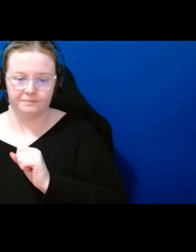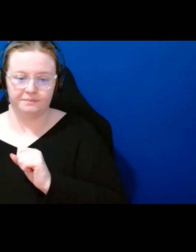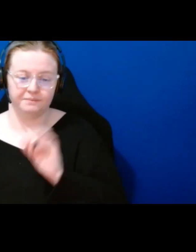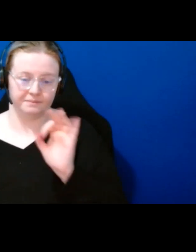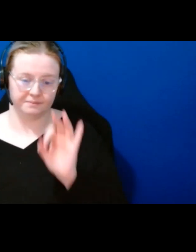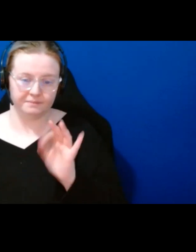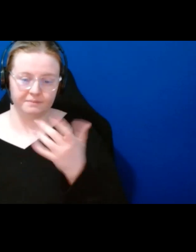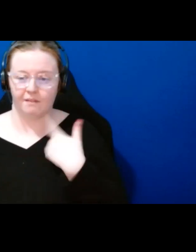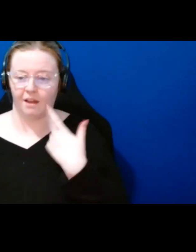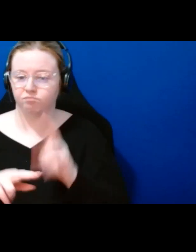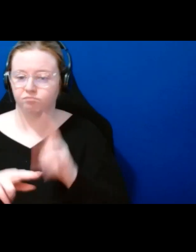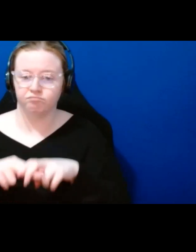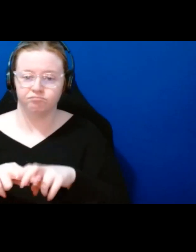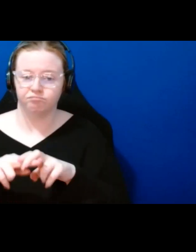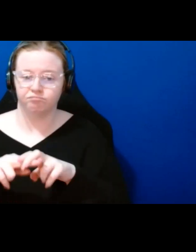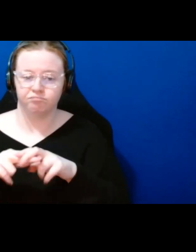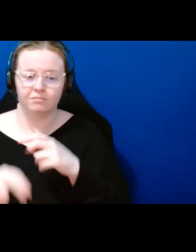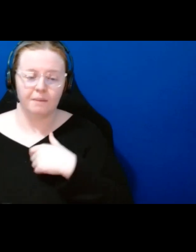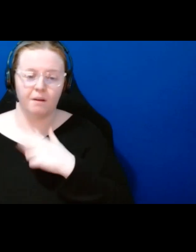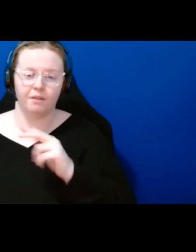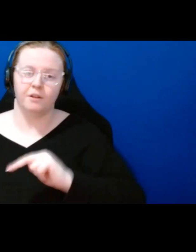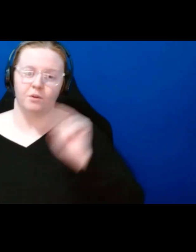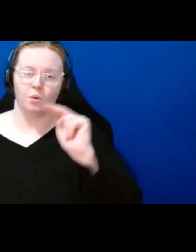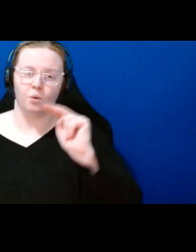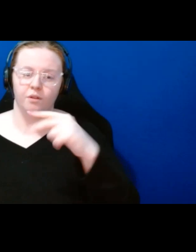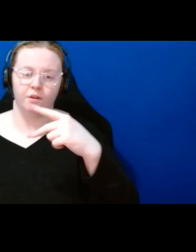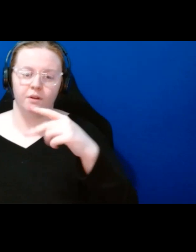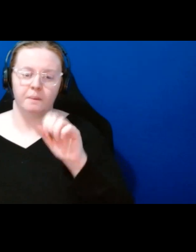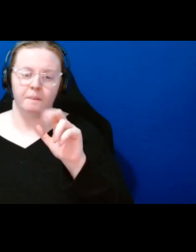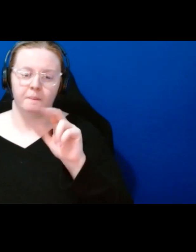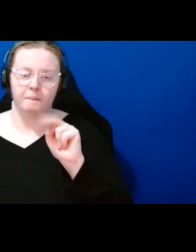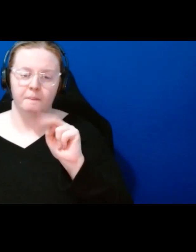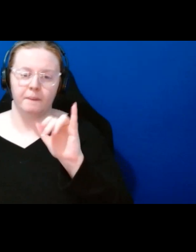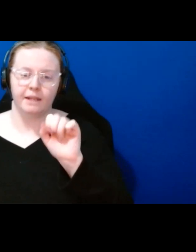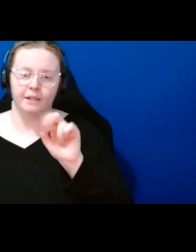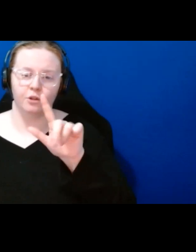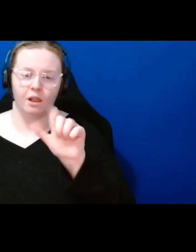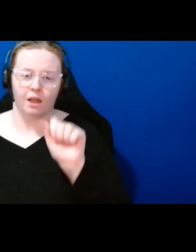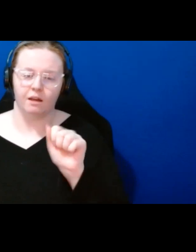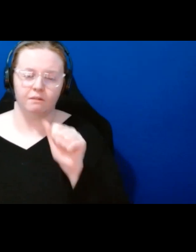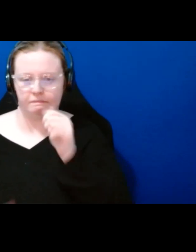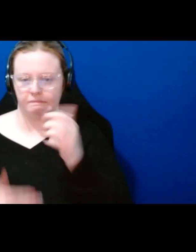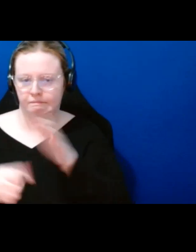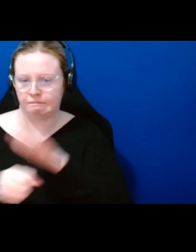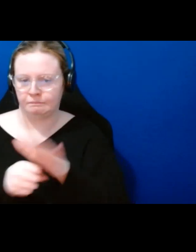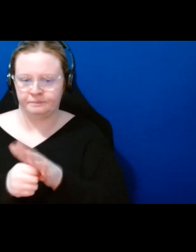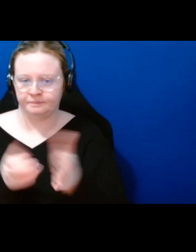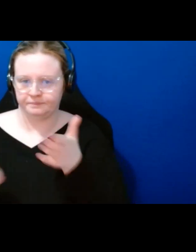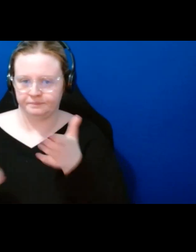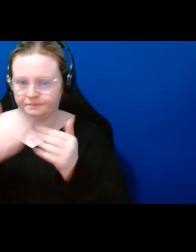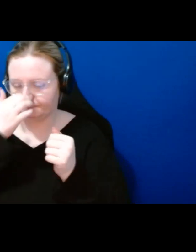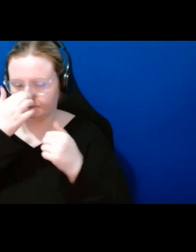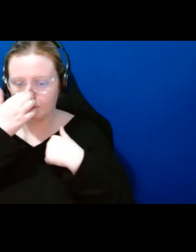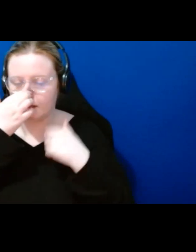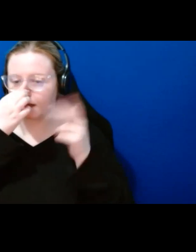sitting here. I'm on the Great Northern Peninsula, and that's an underserviced area. We kind of share, I think, when I was listening